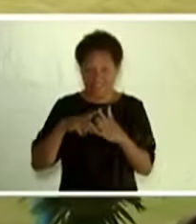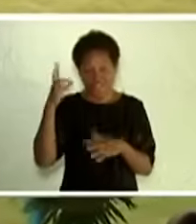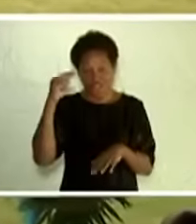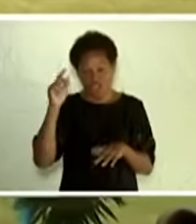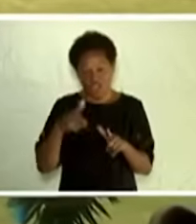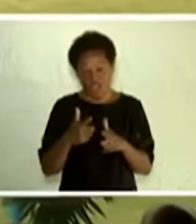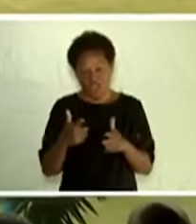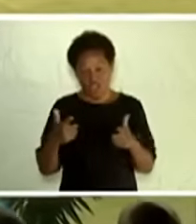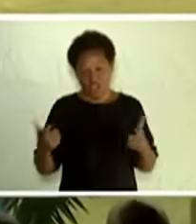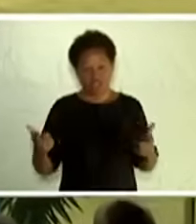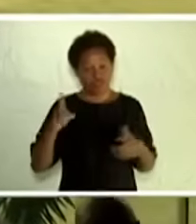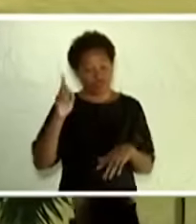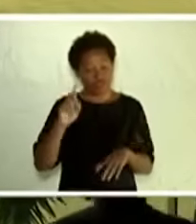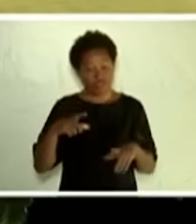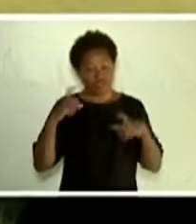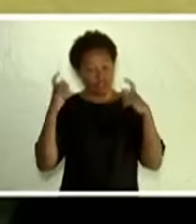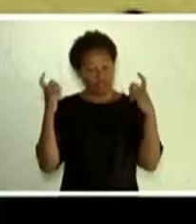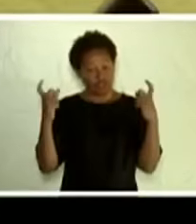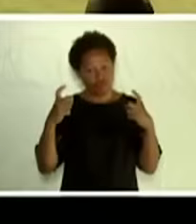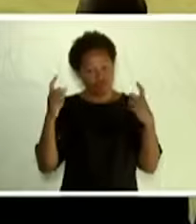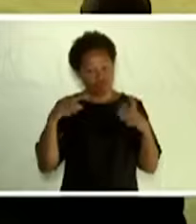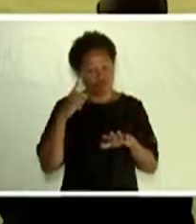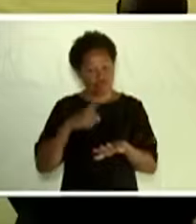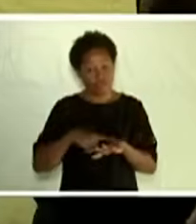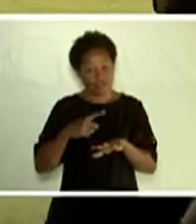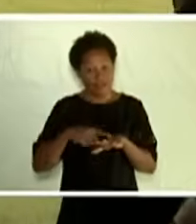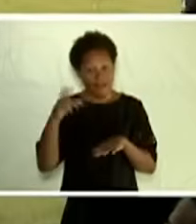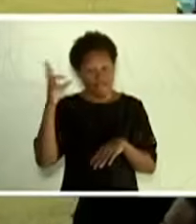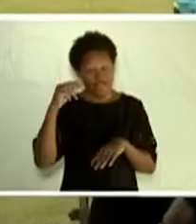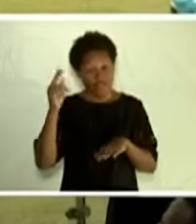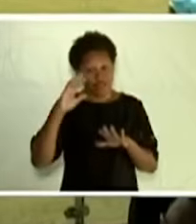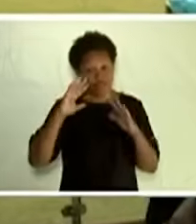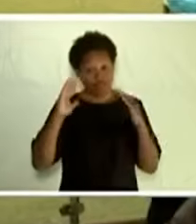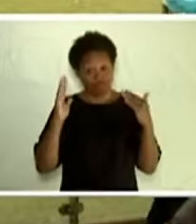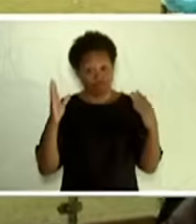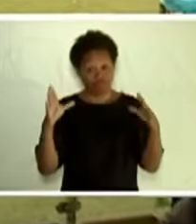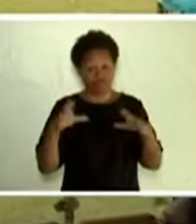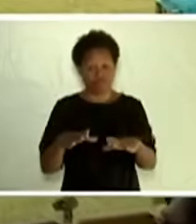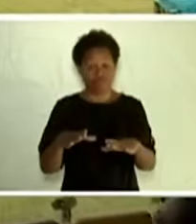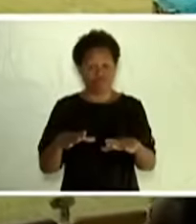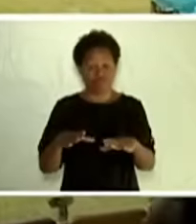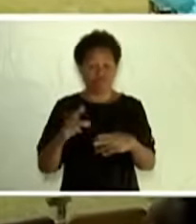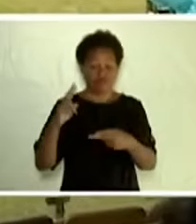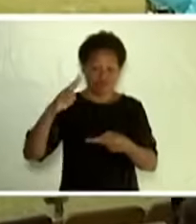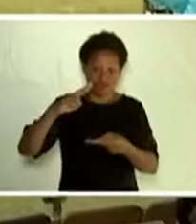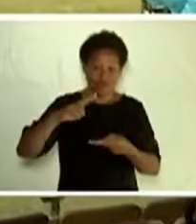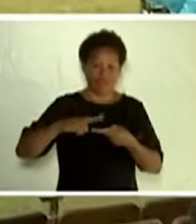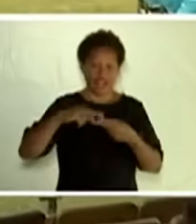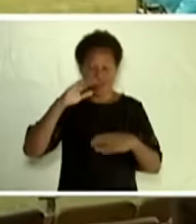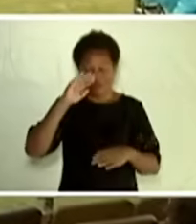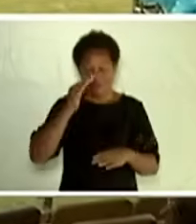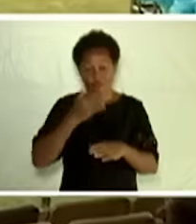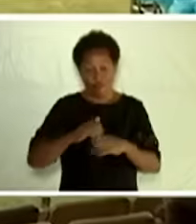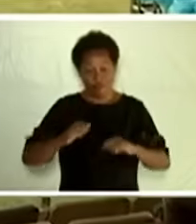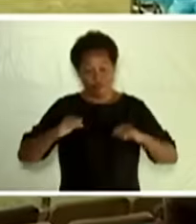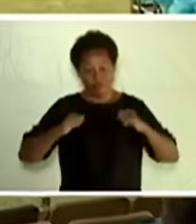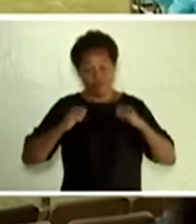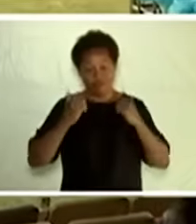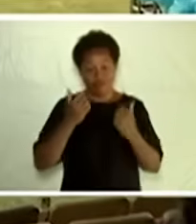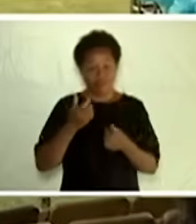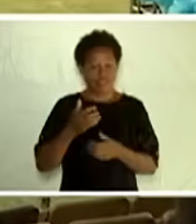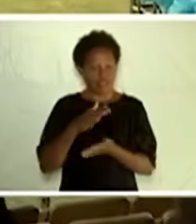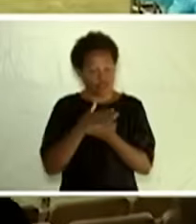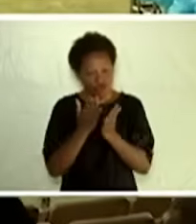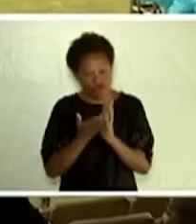perspective. This day is more than just a celebration, it's a time when all Fijians come together, united in pride, in hope, and in our